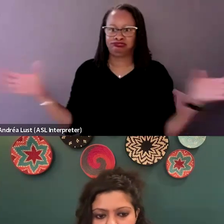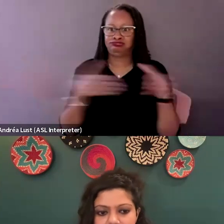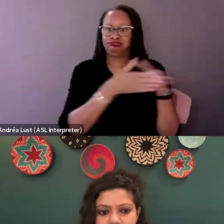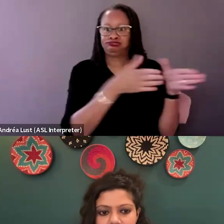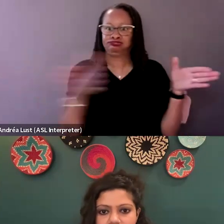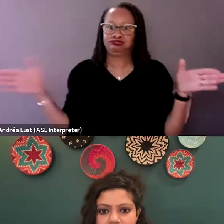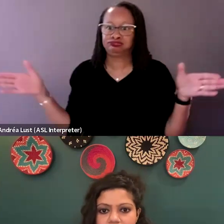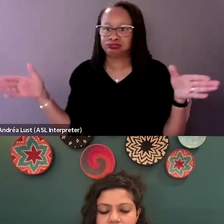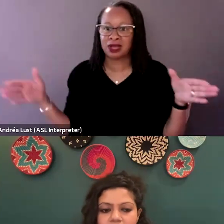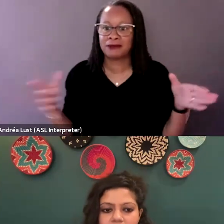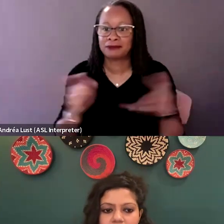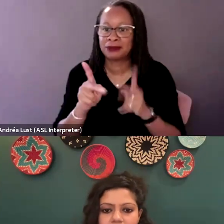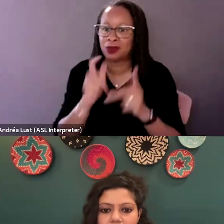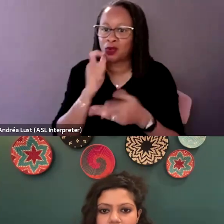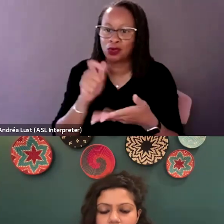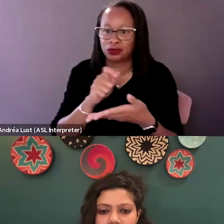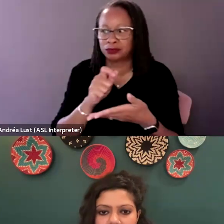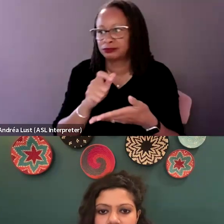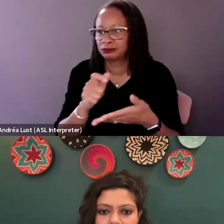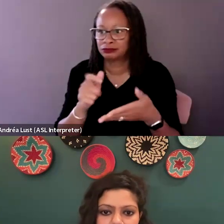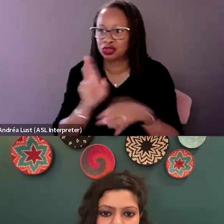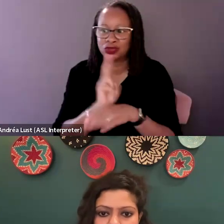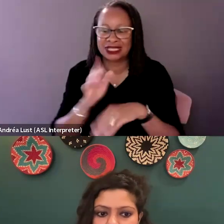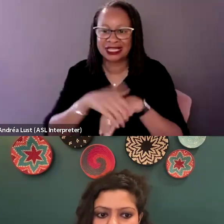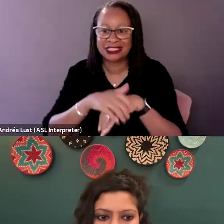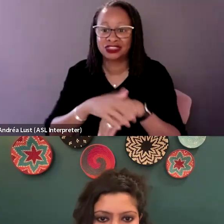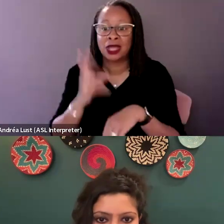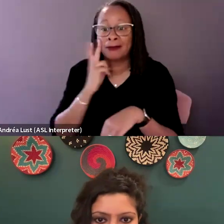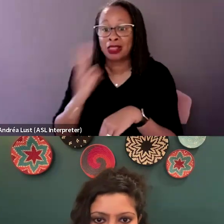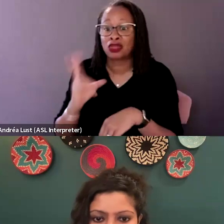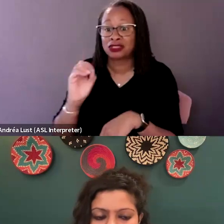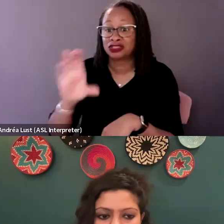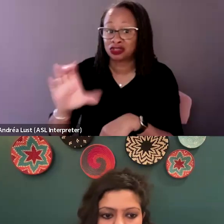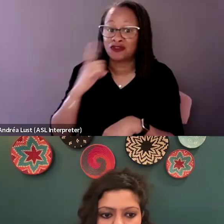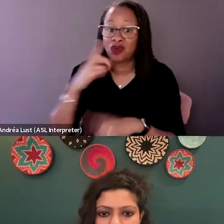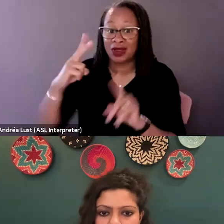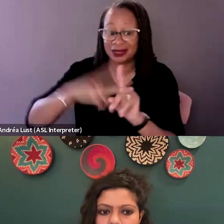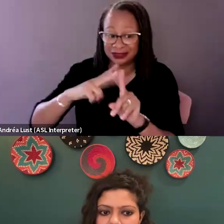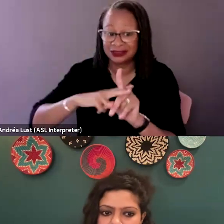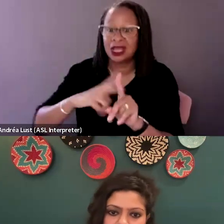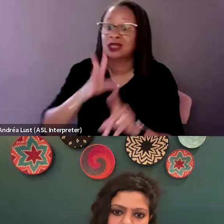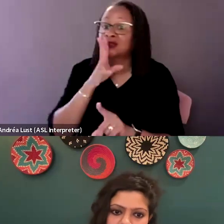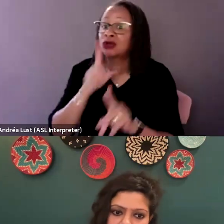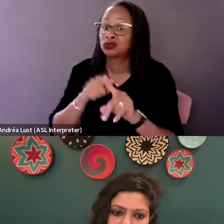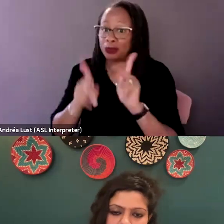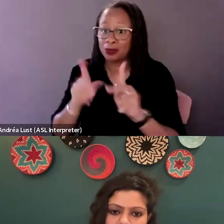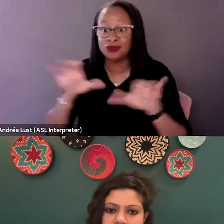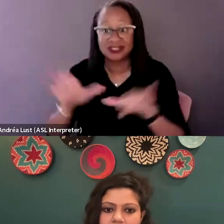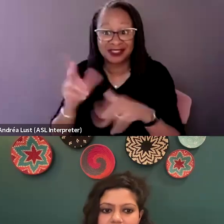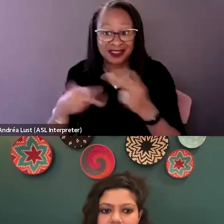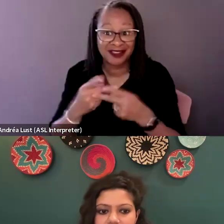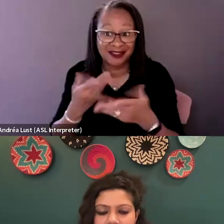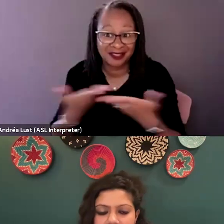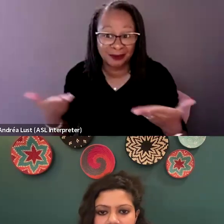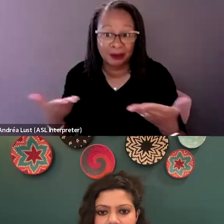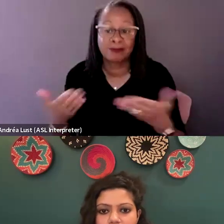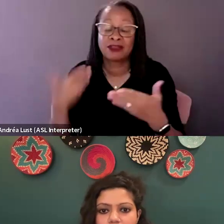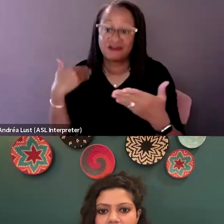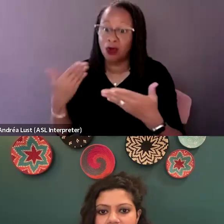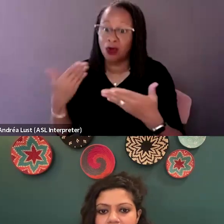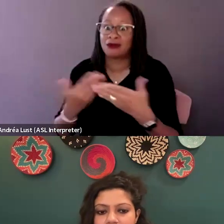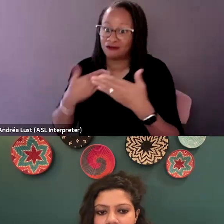Earlier in India, but globally, I think it's a much wider, like you were saying, like Soviet films. I also feel this when I